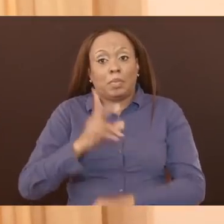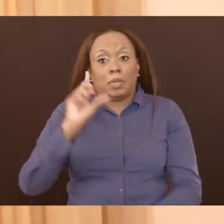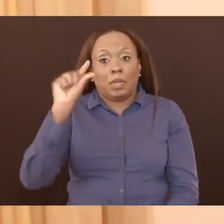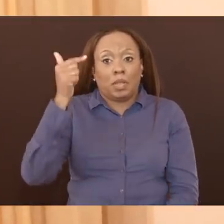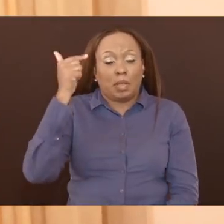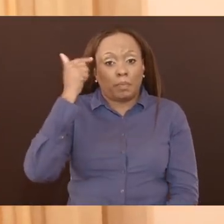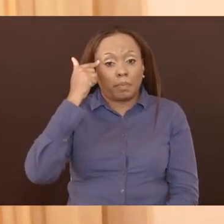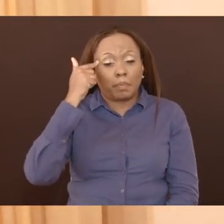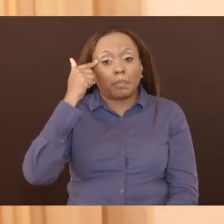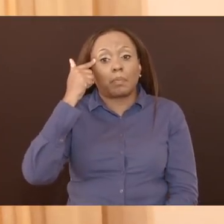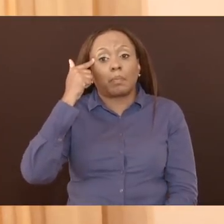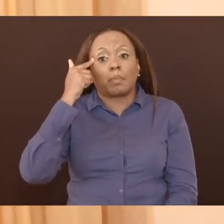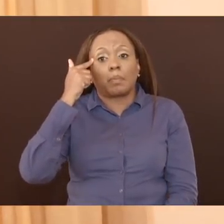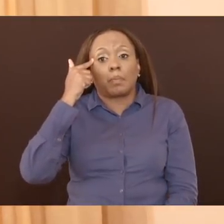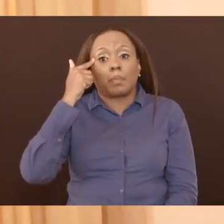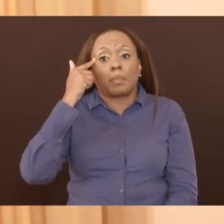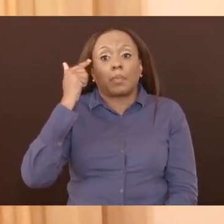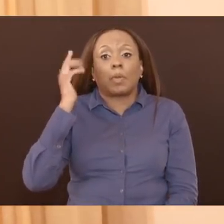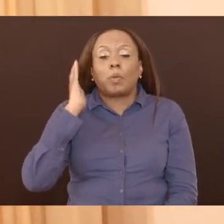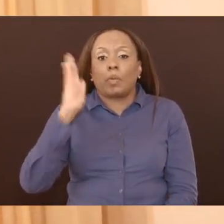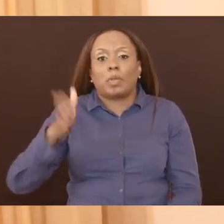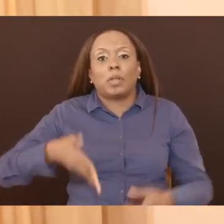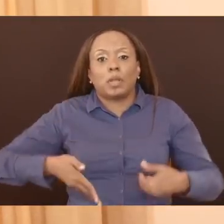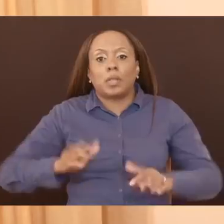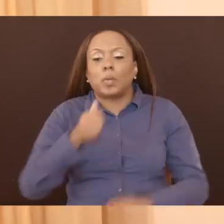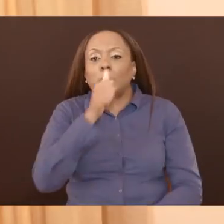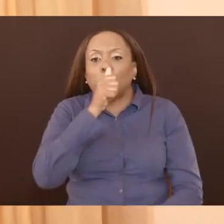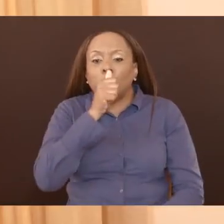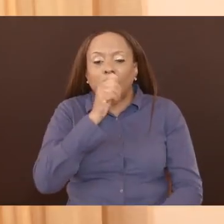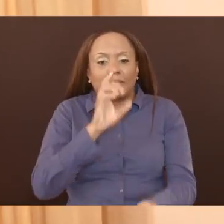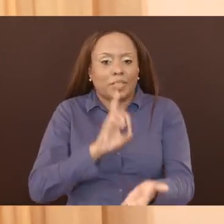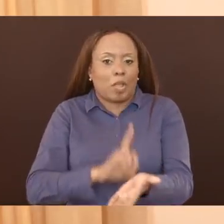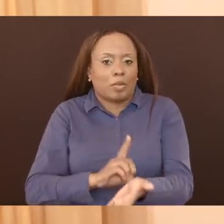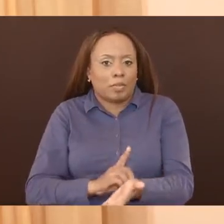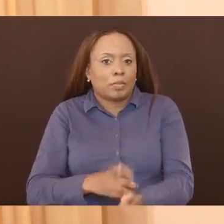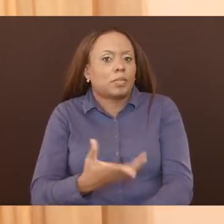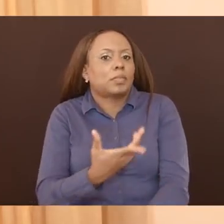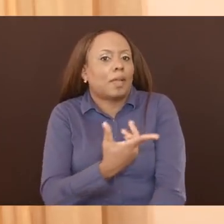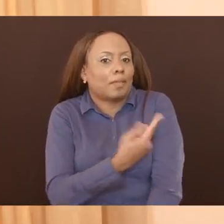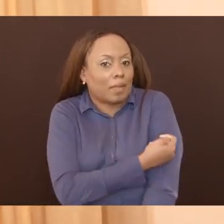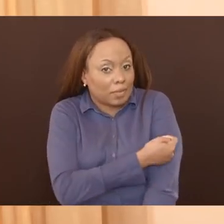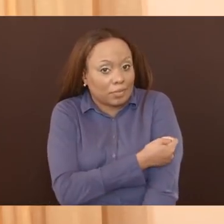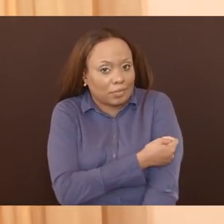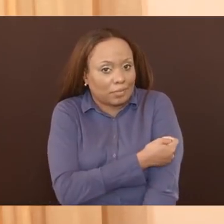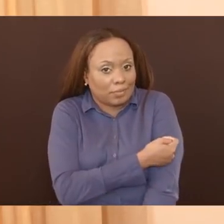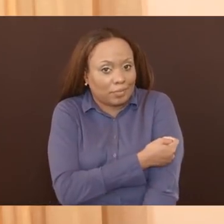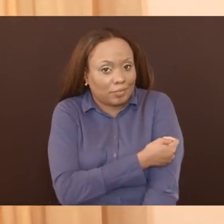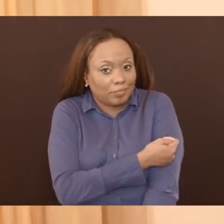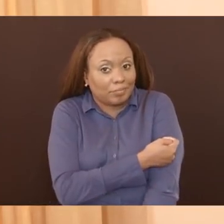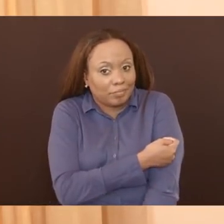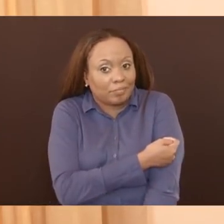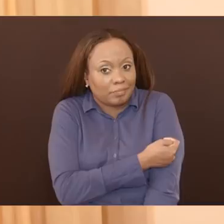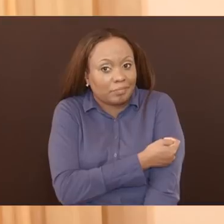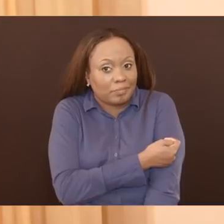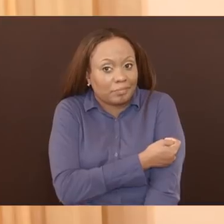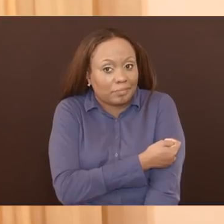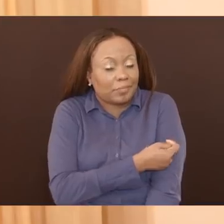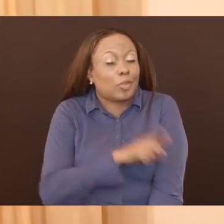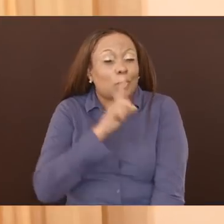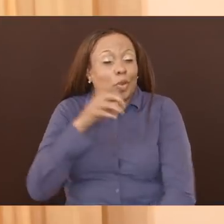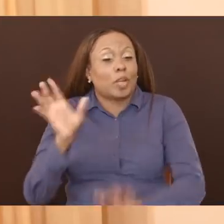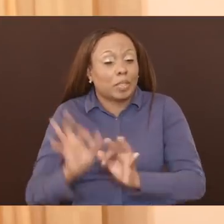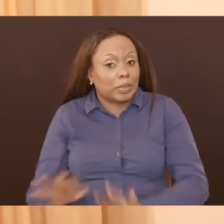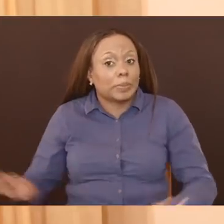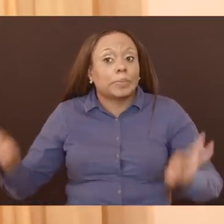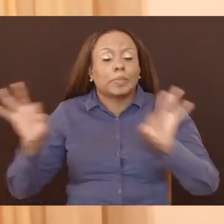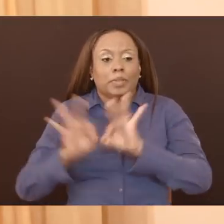extend the opportunity to private doctors to help also in the vaccination campaign. And that is absolutely critical